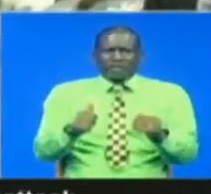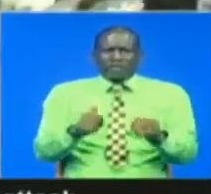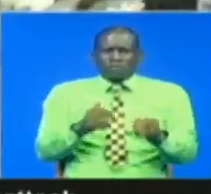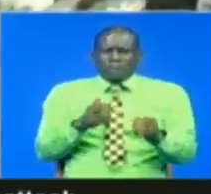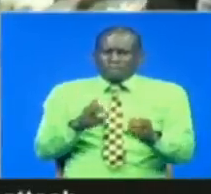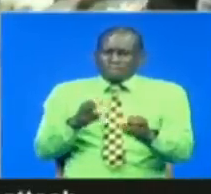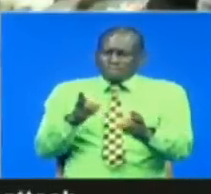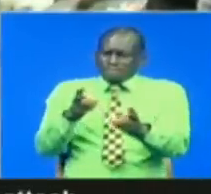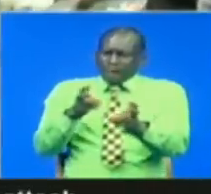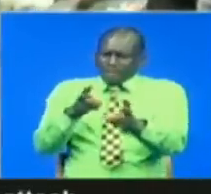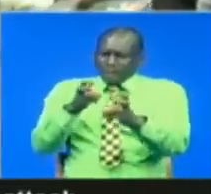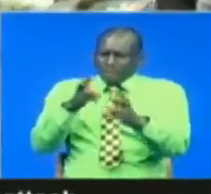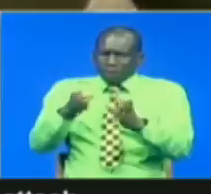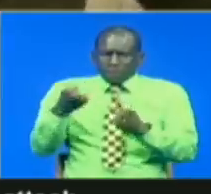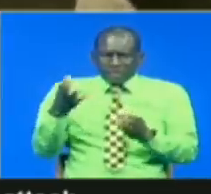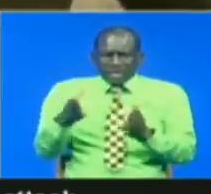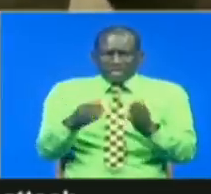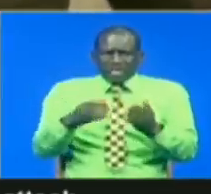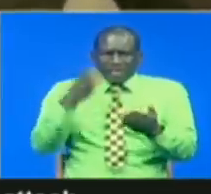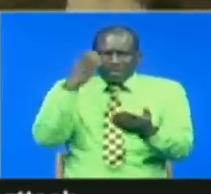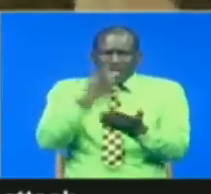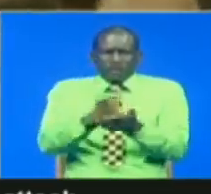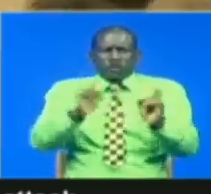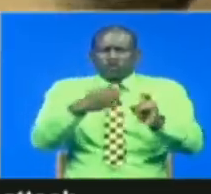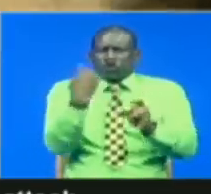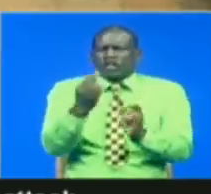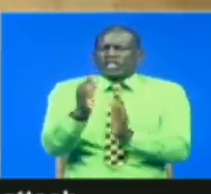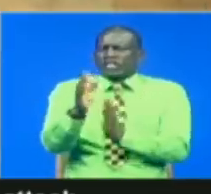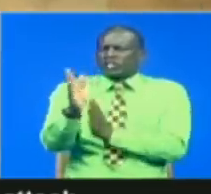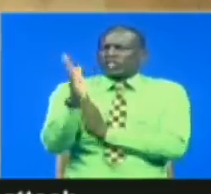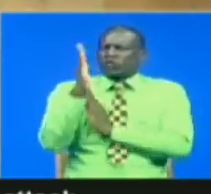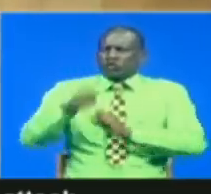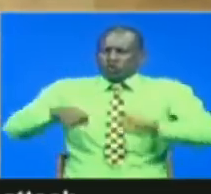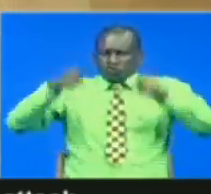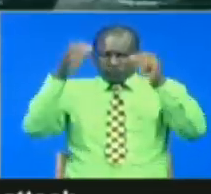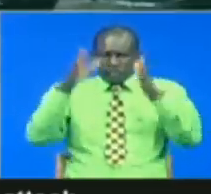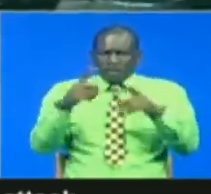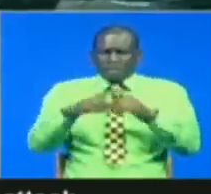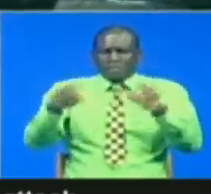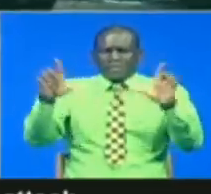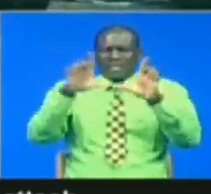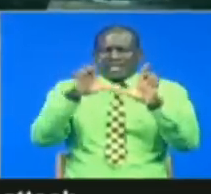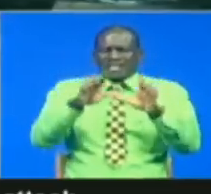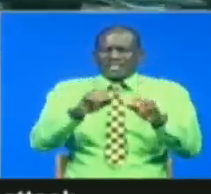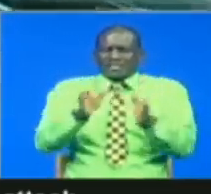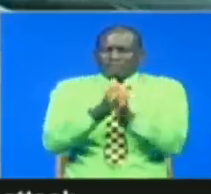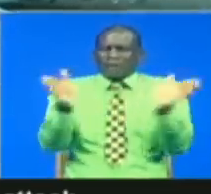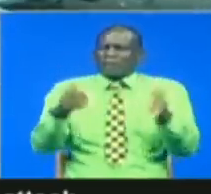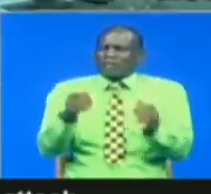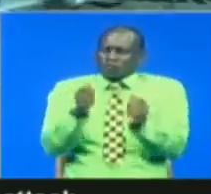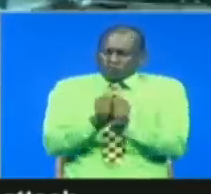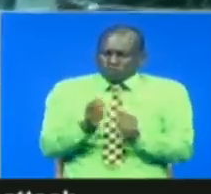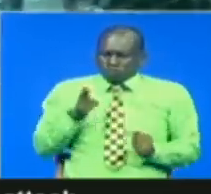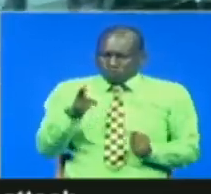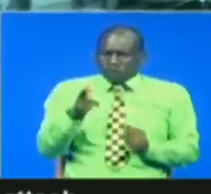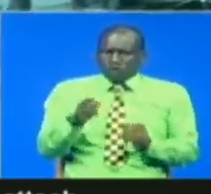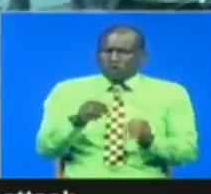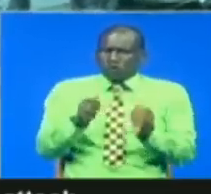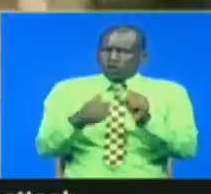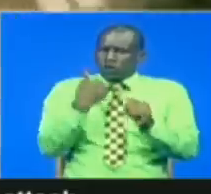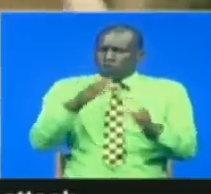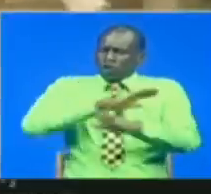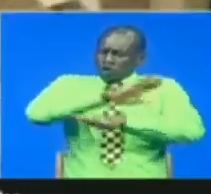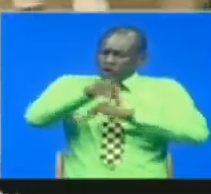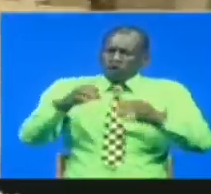was evident. Not only were the security forces armed, but licensed civilians too, who all fought united in relinquishing